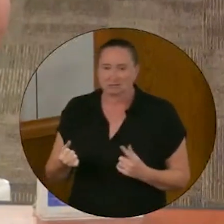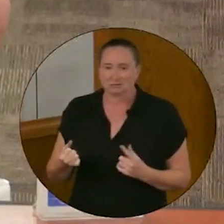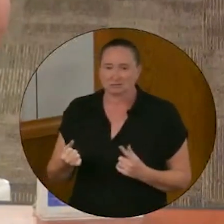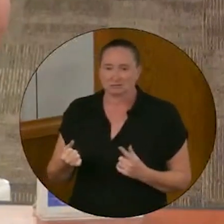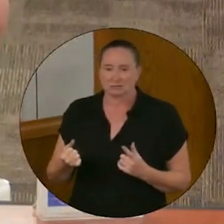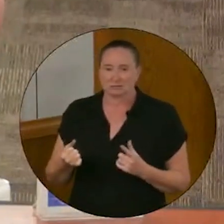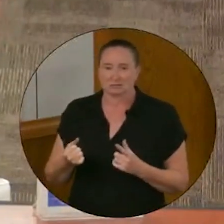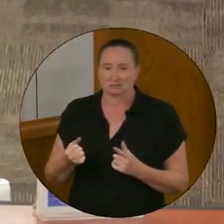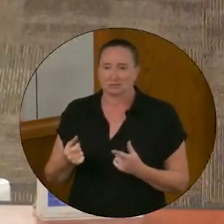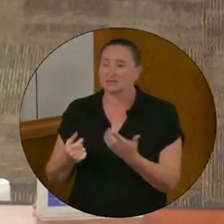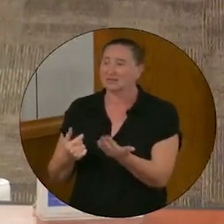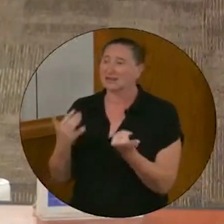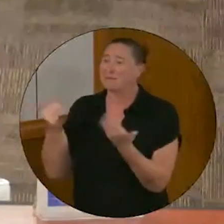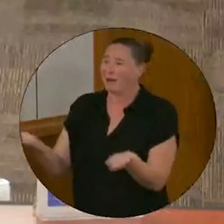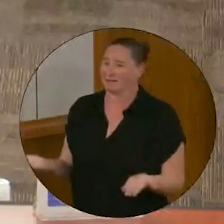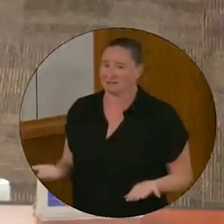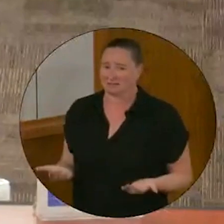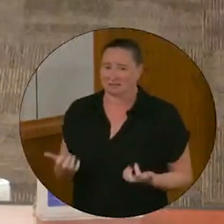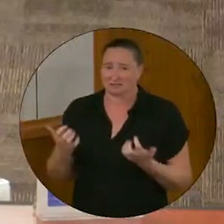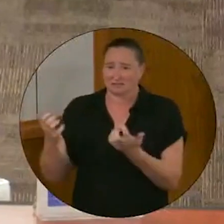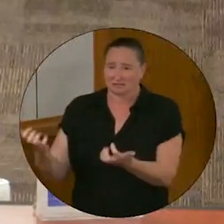Joe.